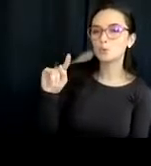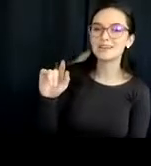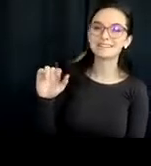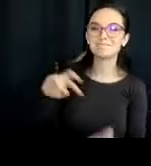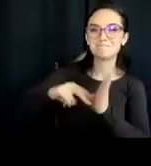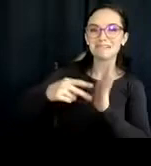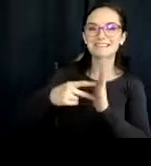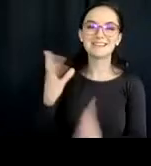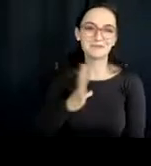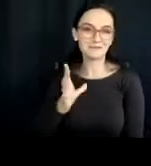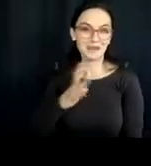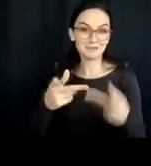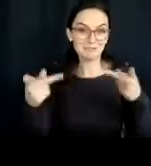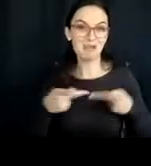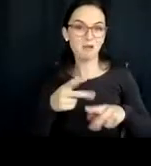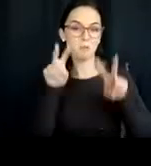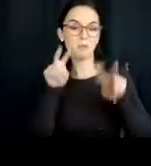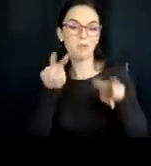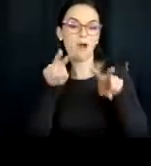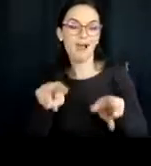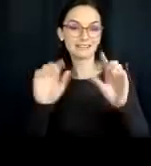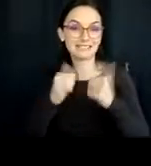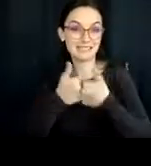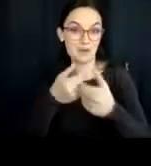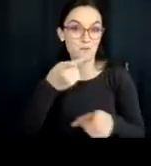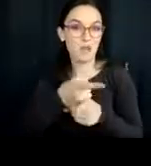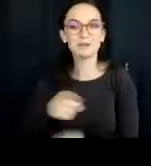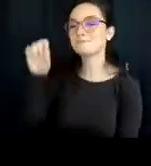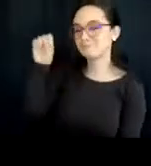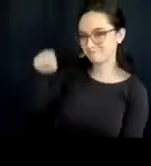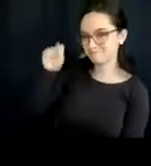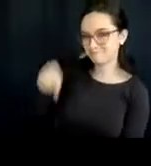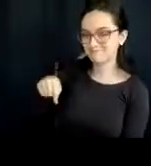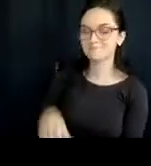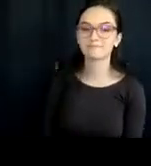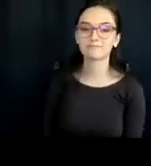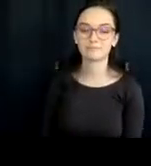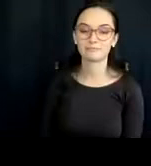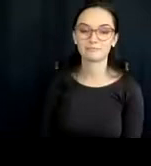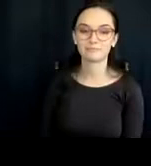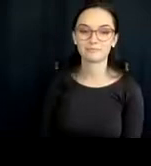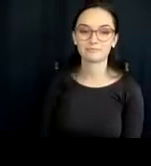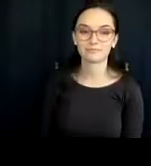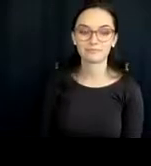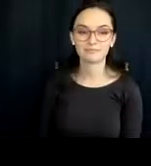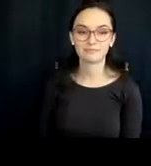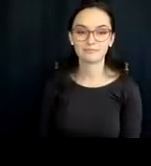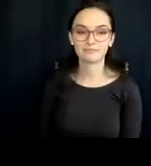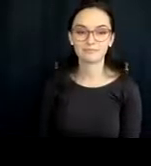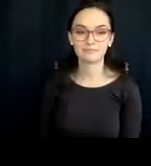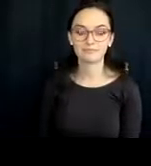Yeah, and we can take a look at one of those in a little bit. Okay. The